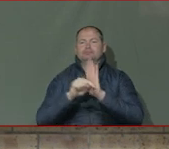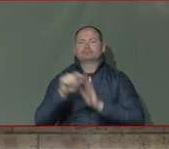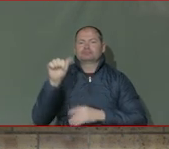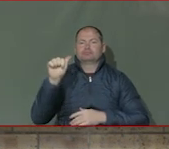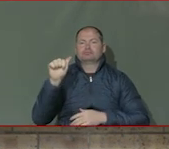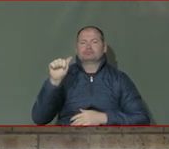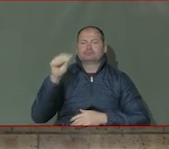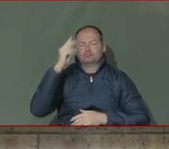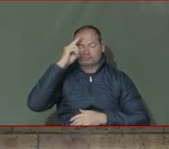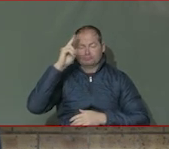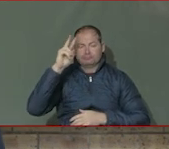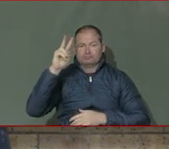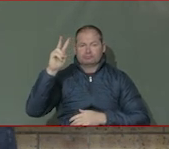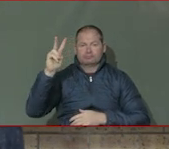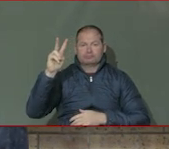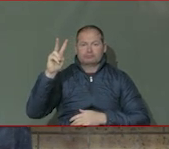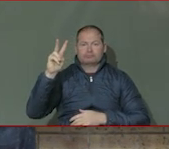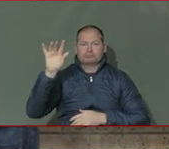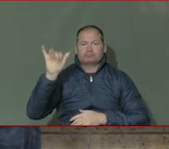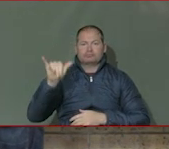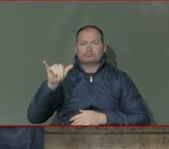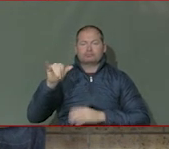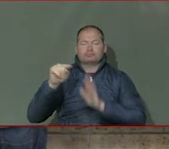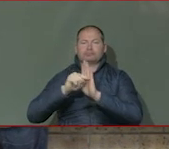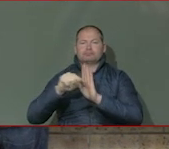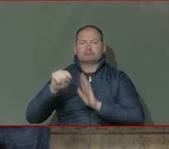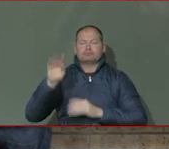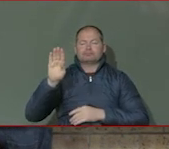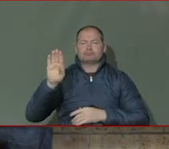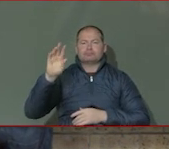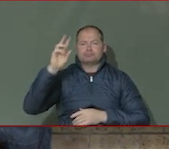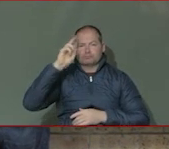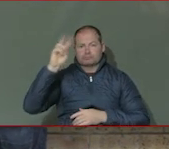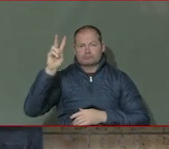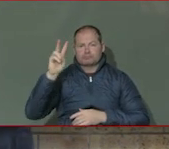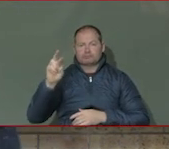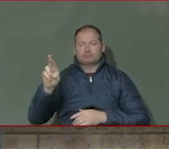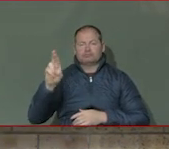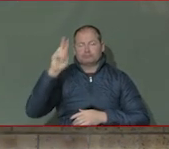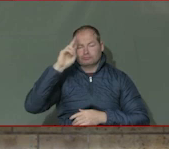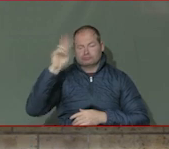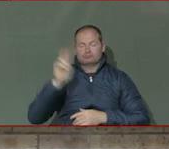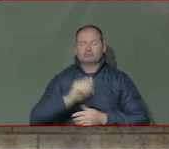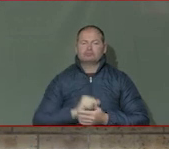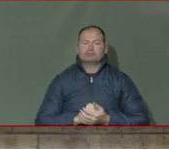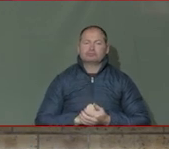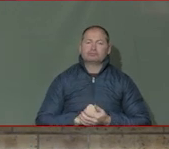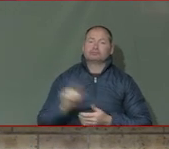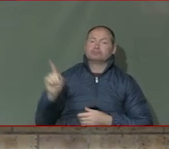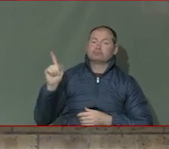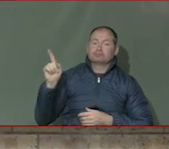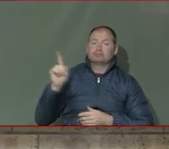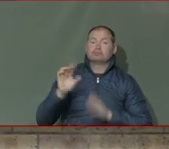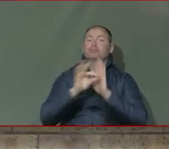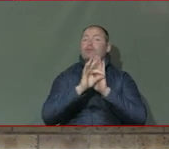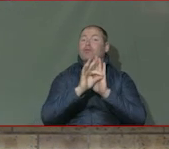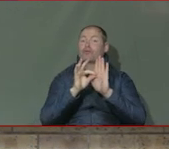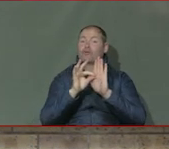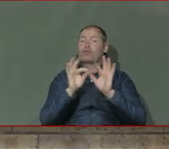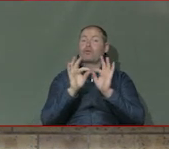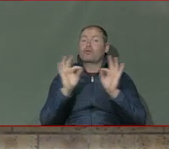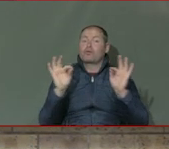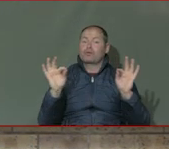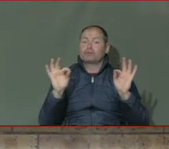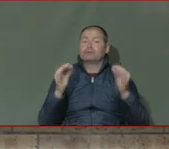b squared plus y minus b to b squared is equal to r squared. This here is the formula for